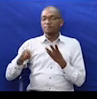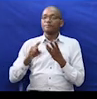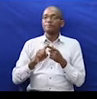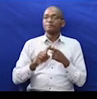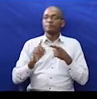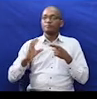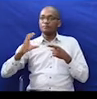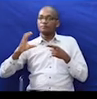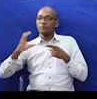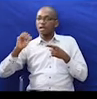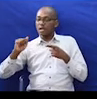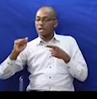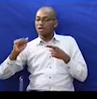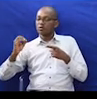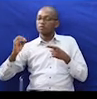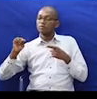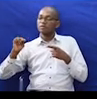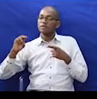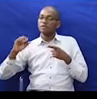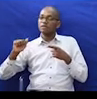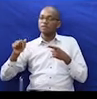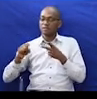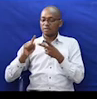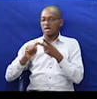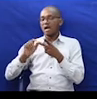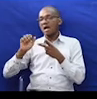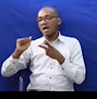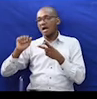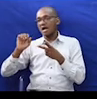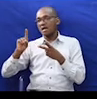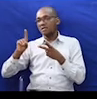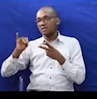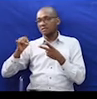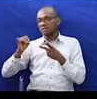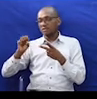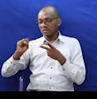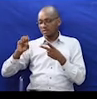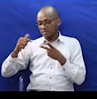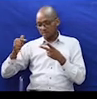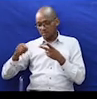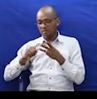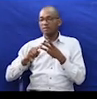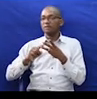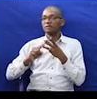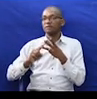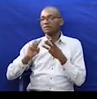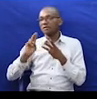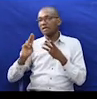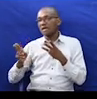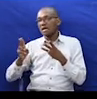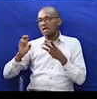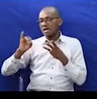stands for cosine, A stands for adjacent, and H stands for hypotenuse. And